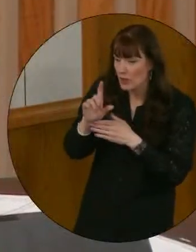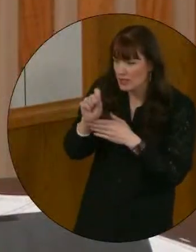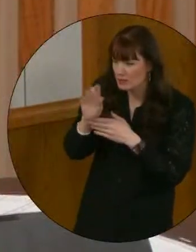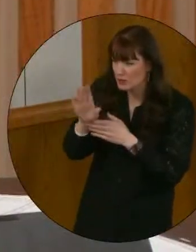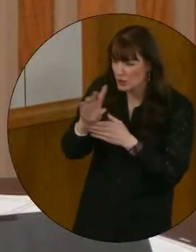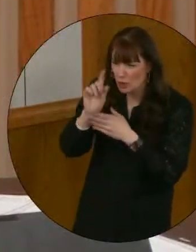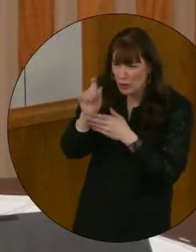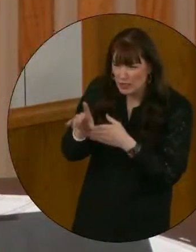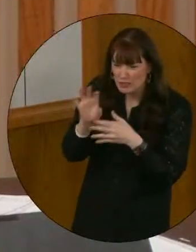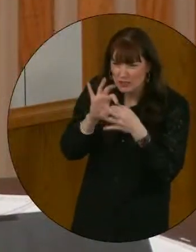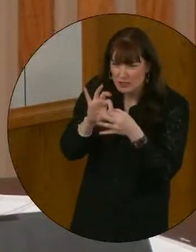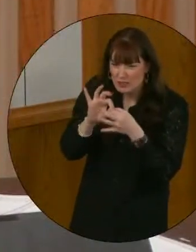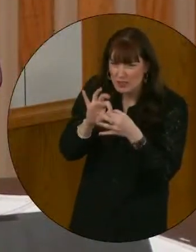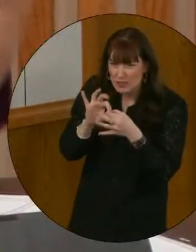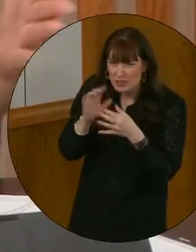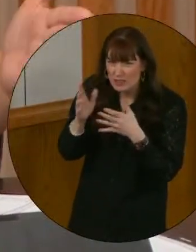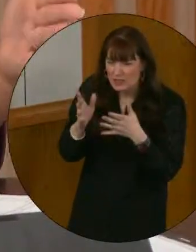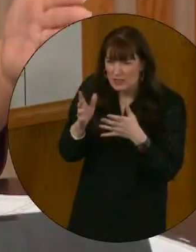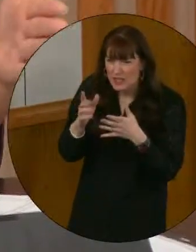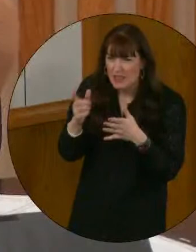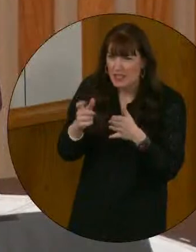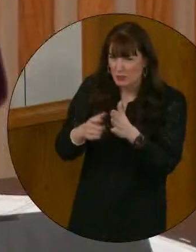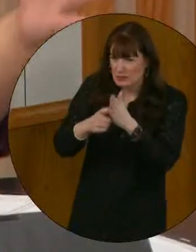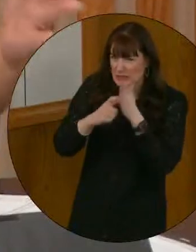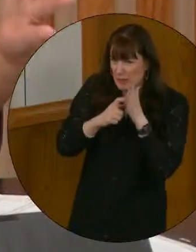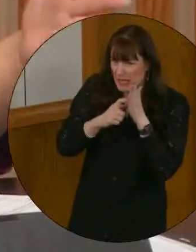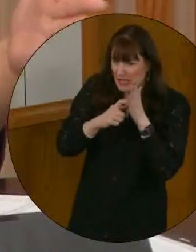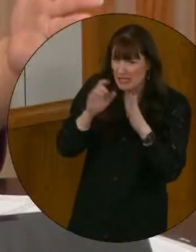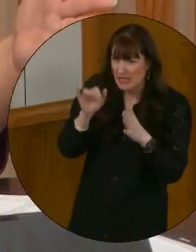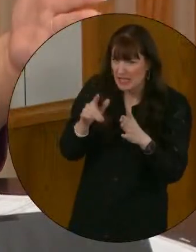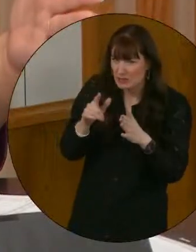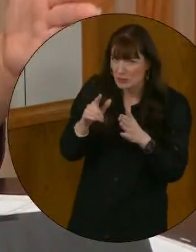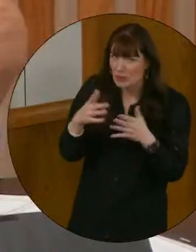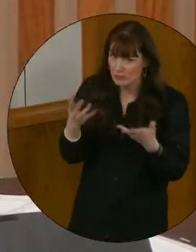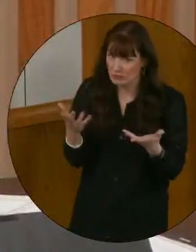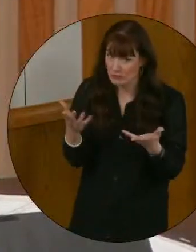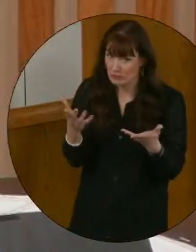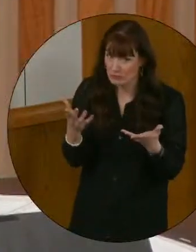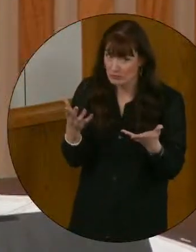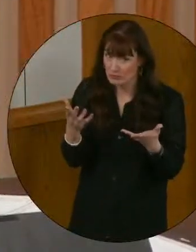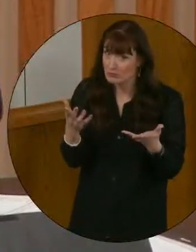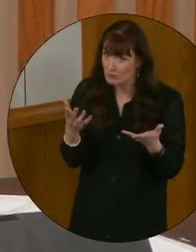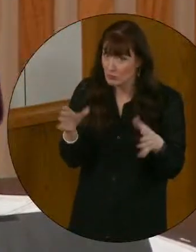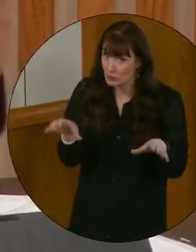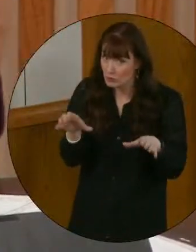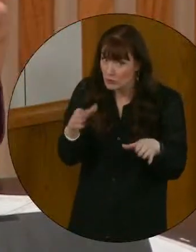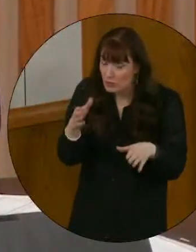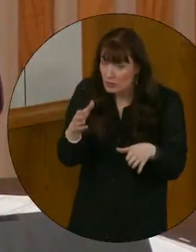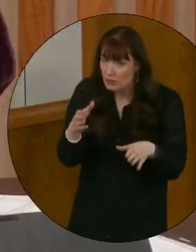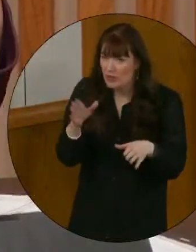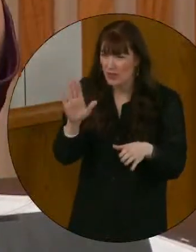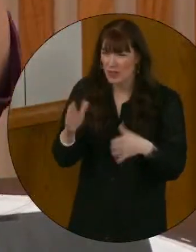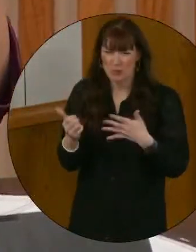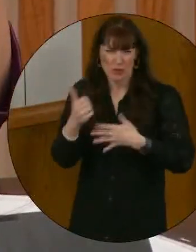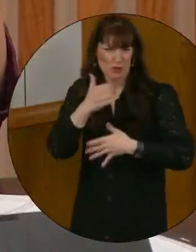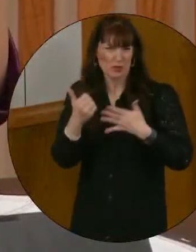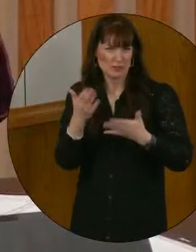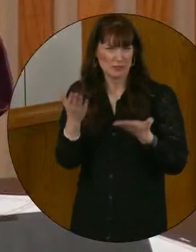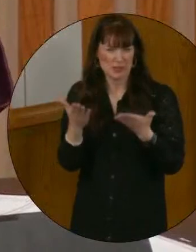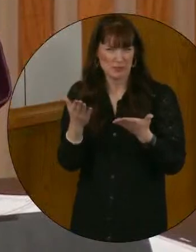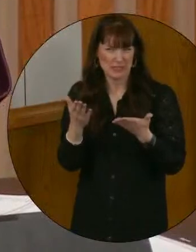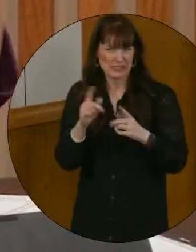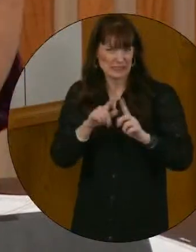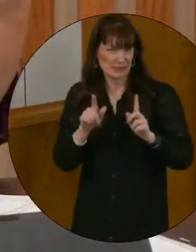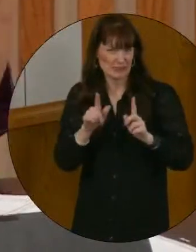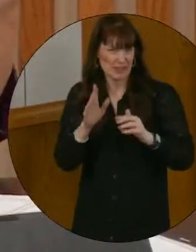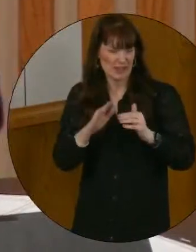about there might be from the demand side, right, because that's what we're producing for, they might have different priorities, not